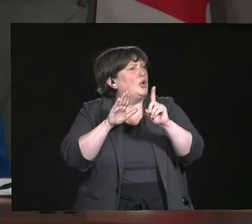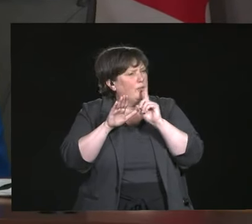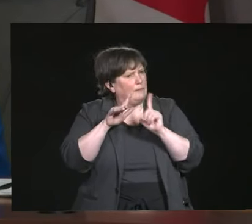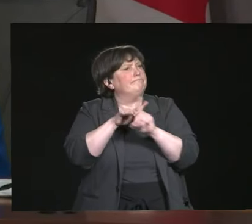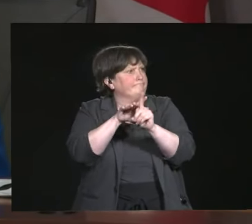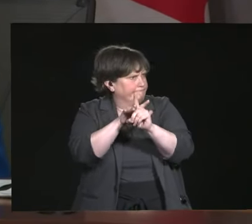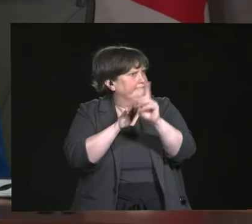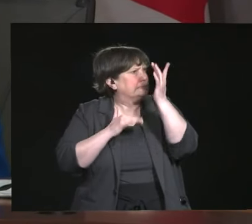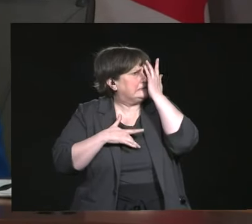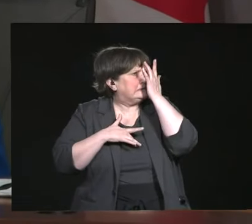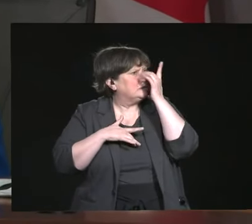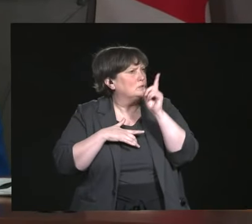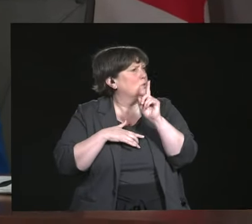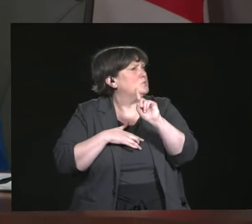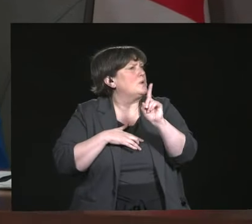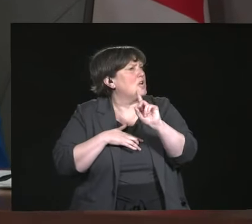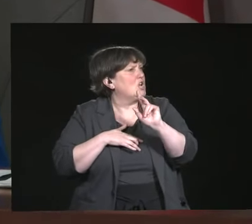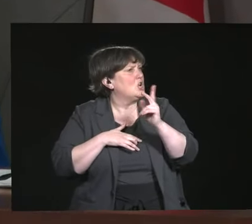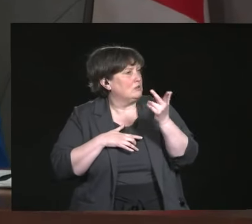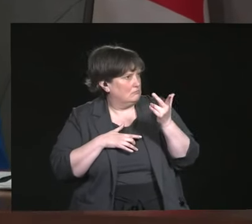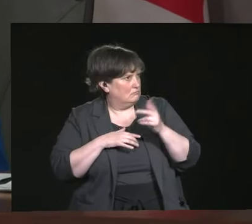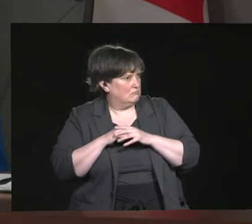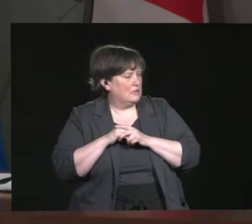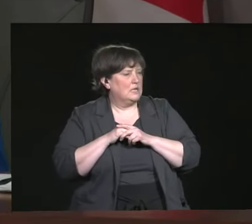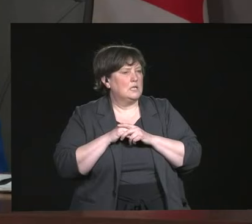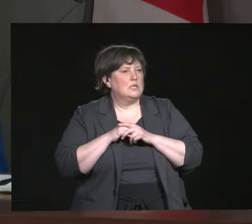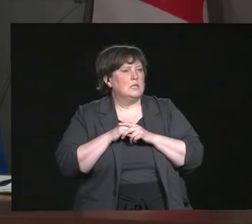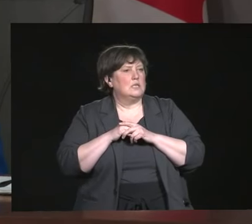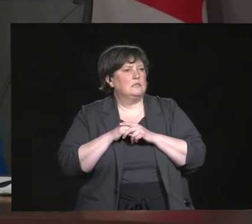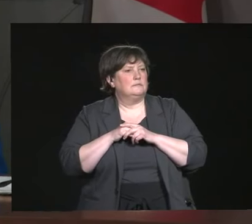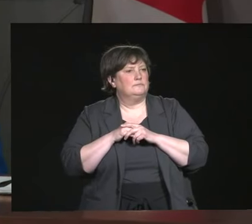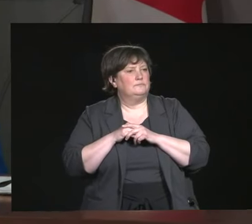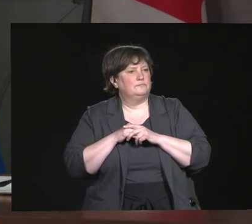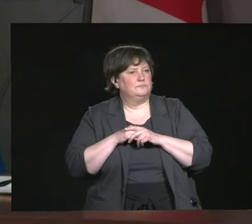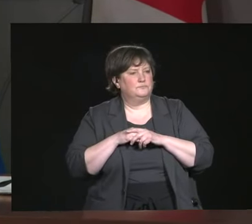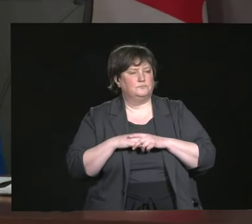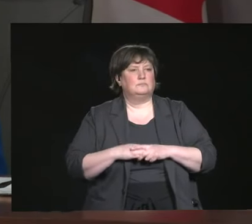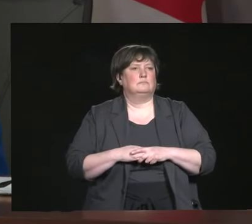if you're not able to provide that level of detail.